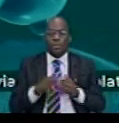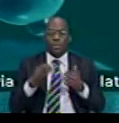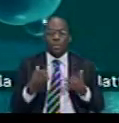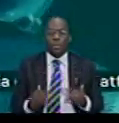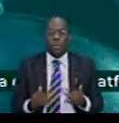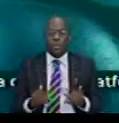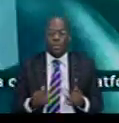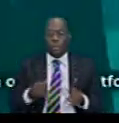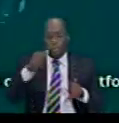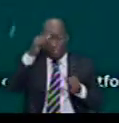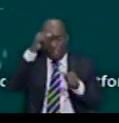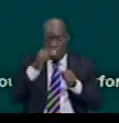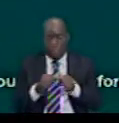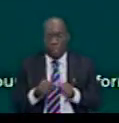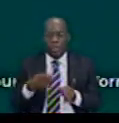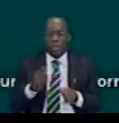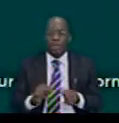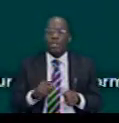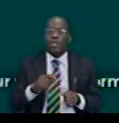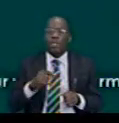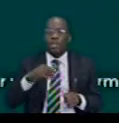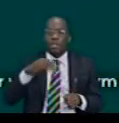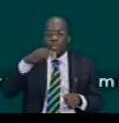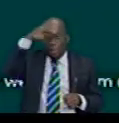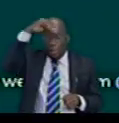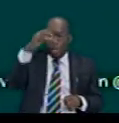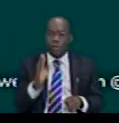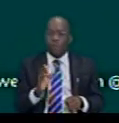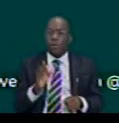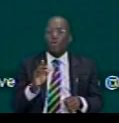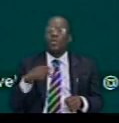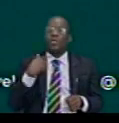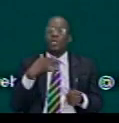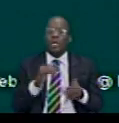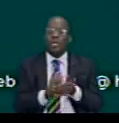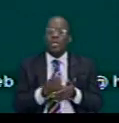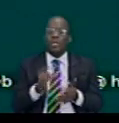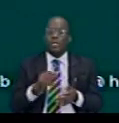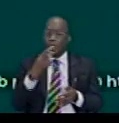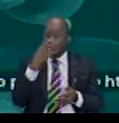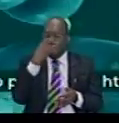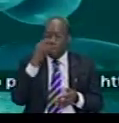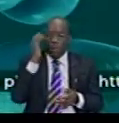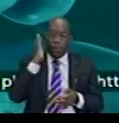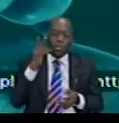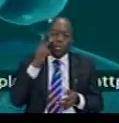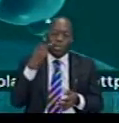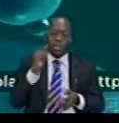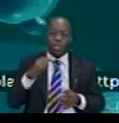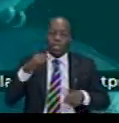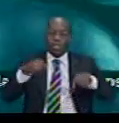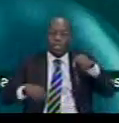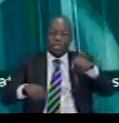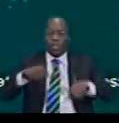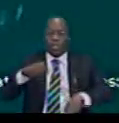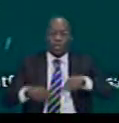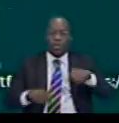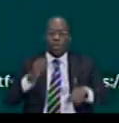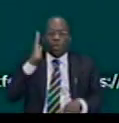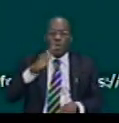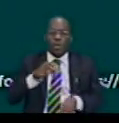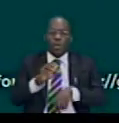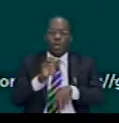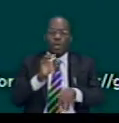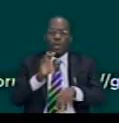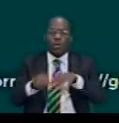the man of God told us yesterday that the blind will see and the lame will walk. And yes, it